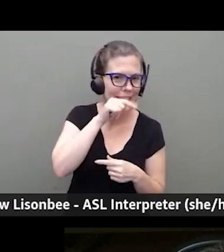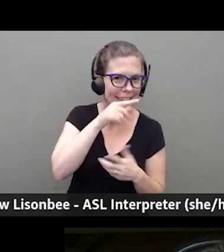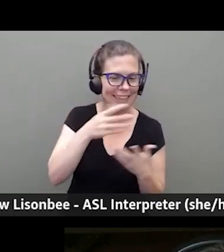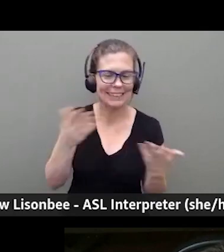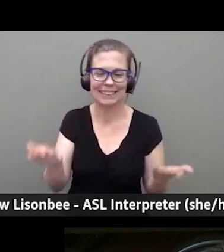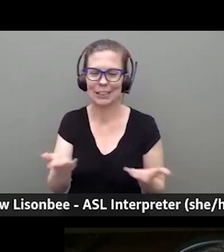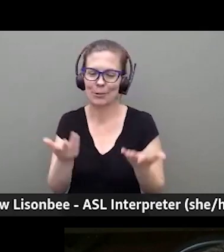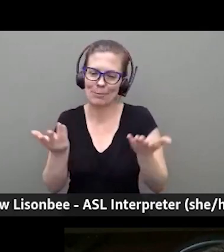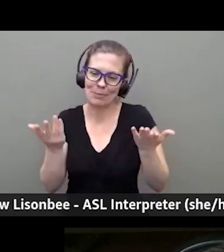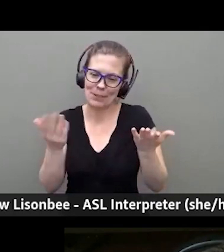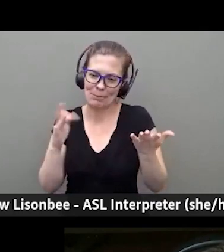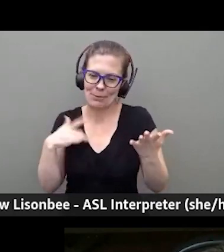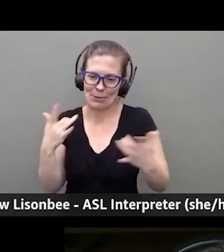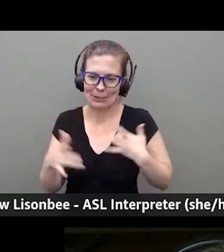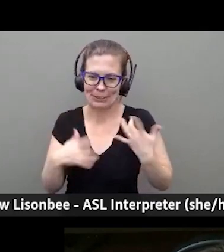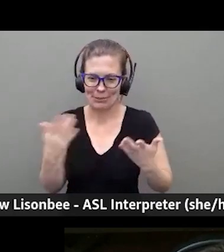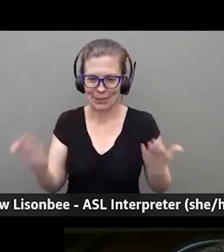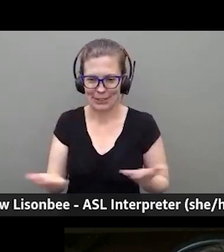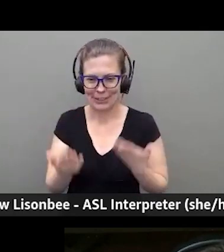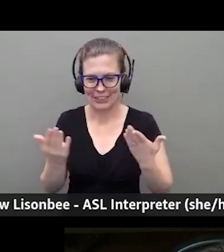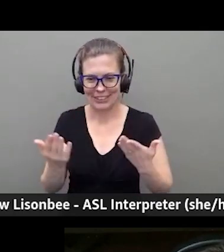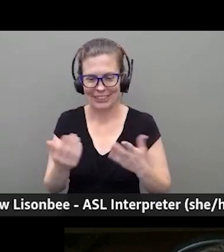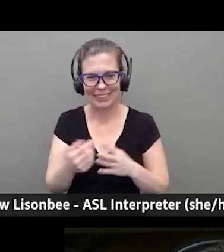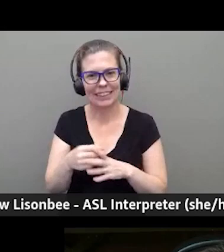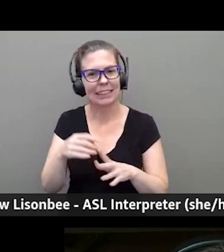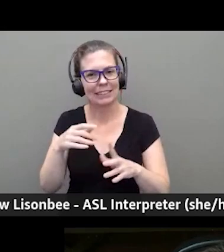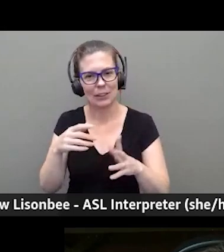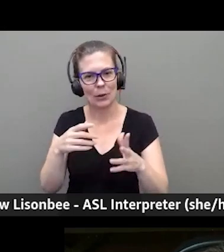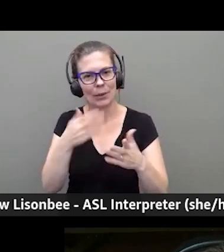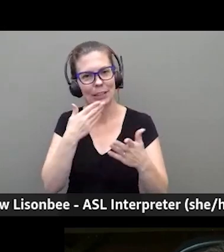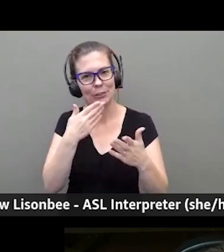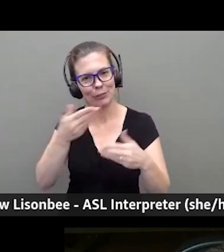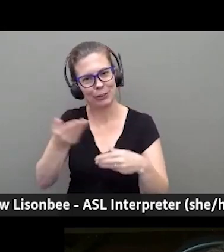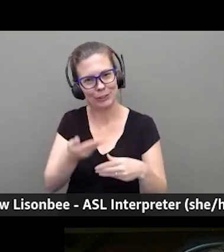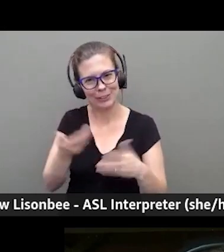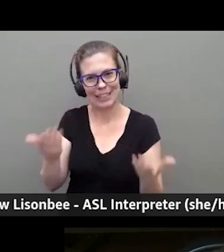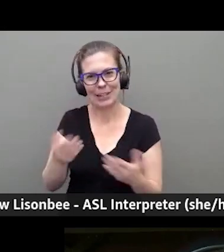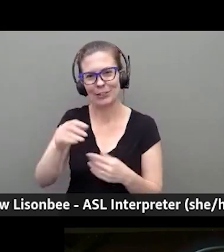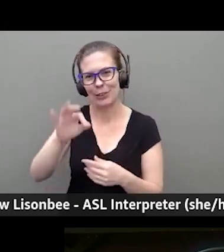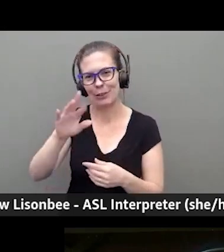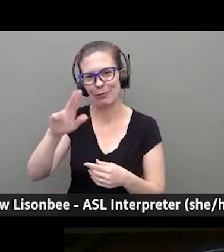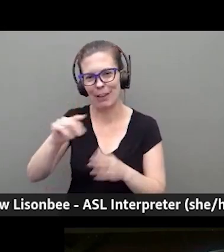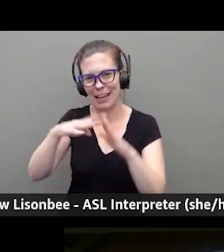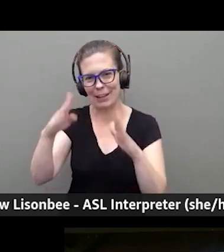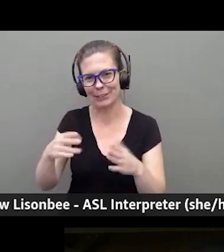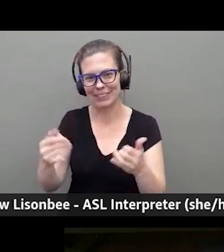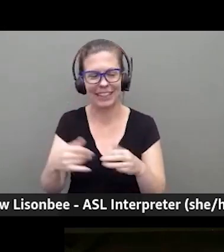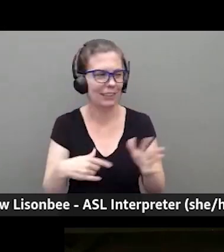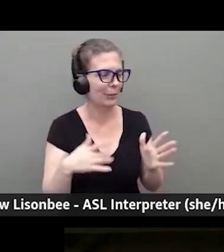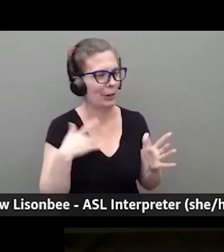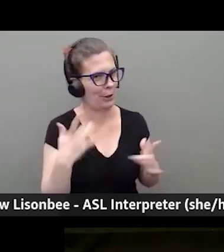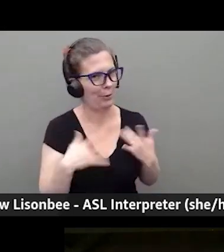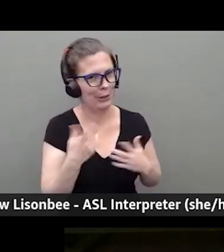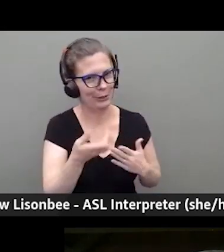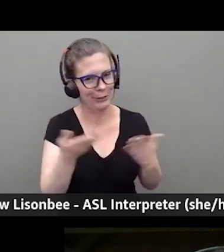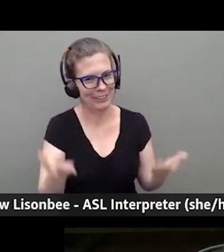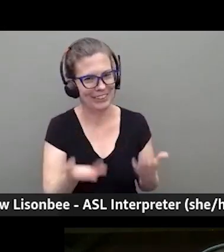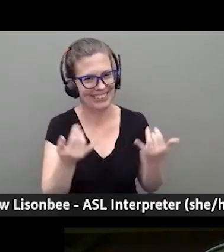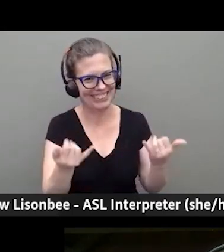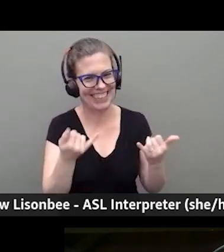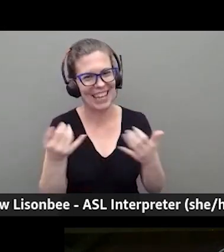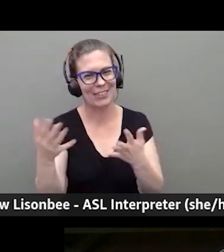I'm very excited to be here. Thank you so much for having me in the frat house today. We're thrilled to have you here. It's going to be a